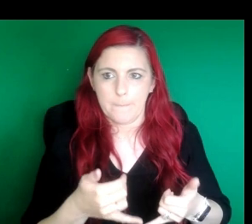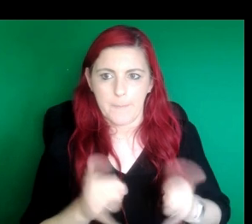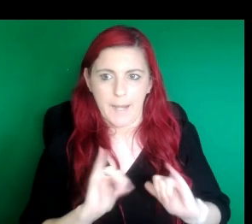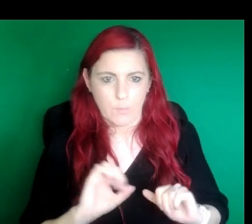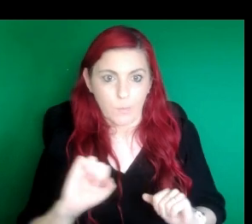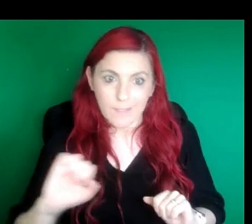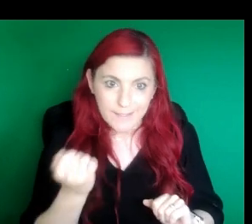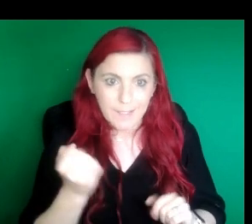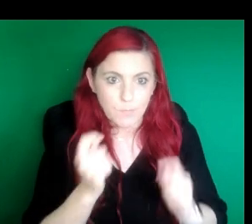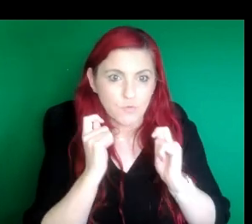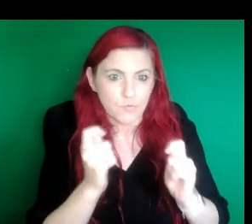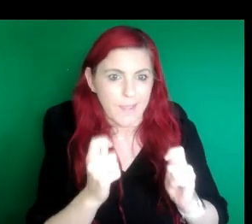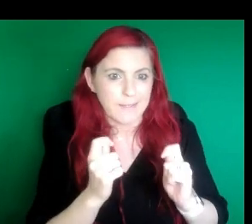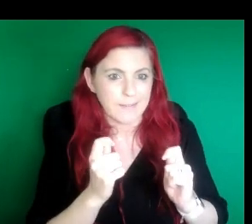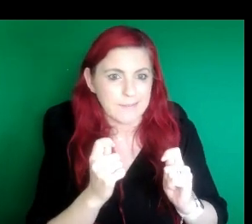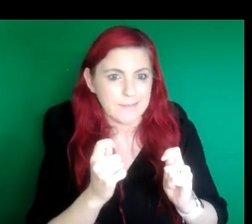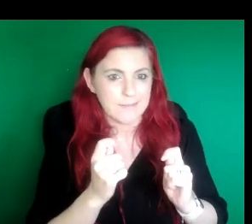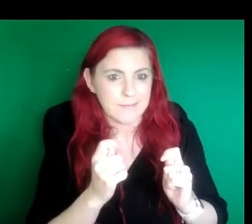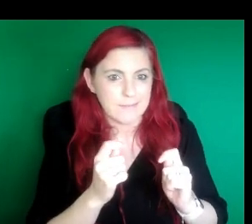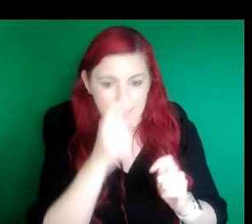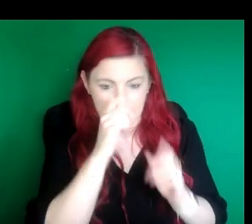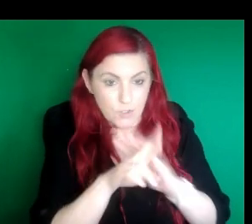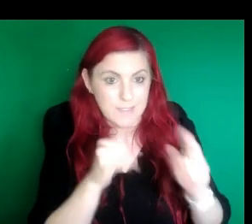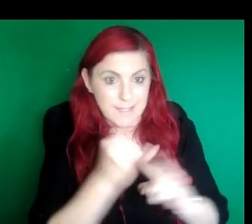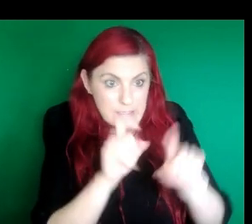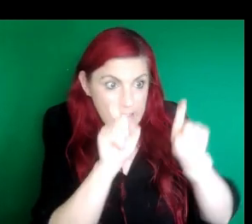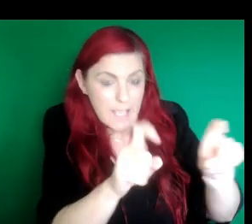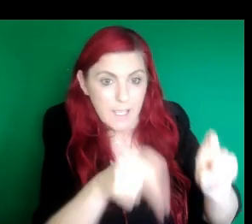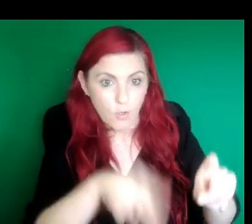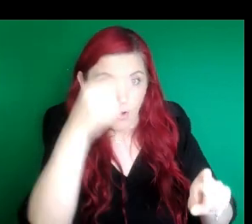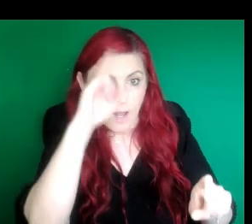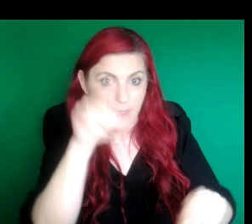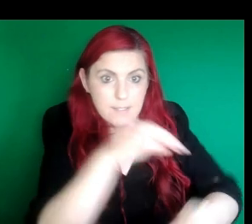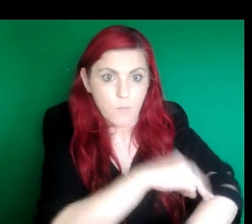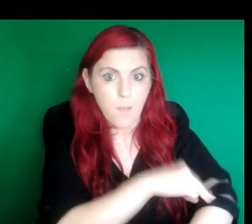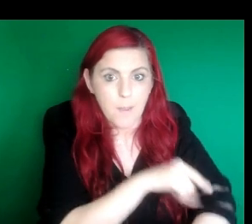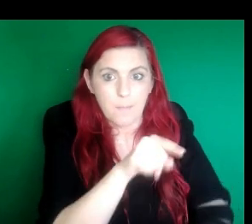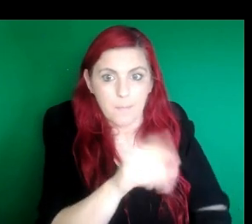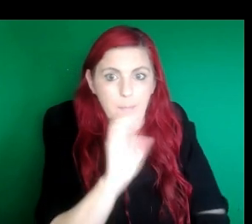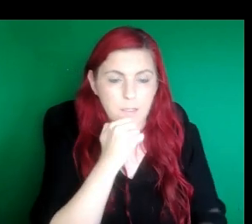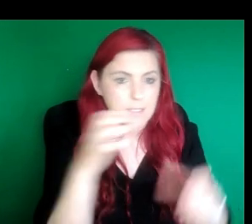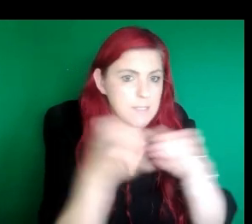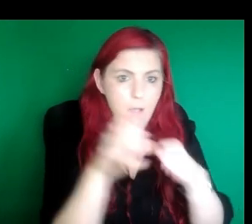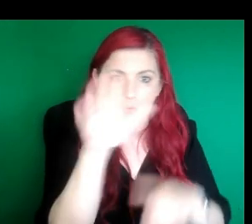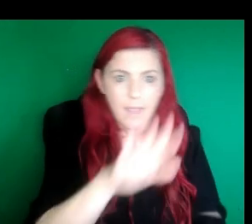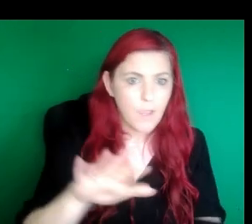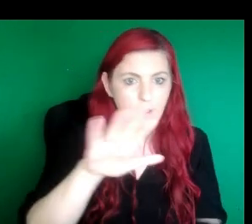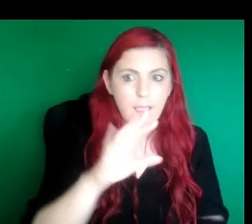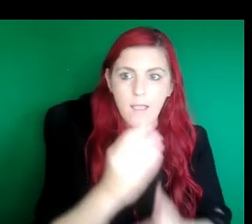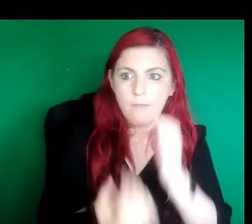keeping trained teachers in Northern Ireland was a big problem because it's a smaller area.